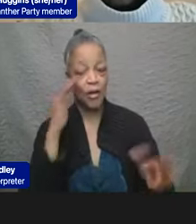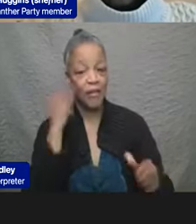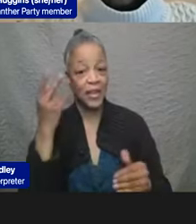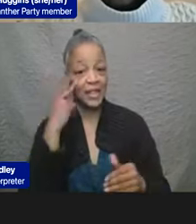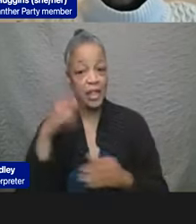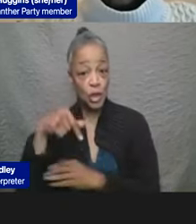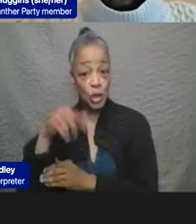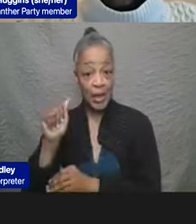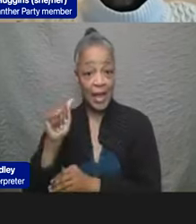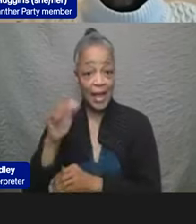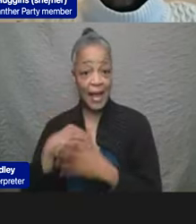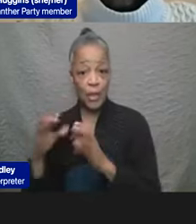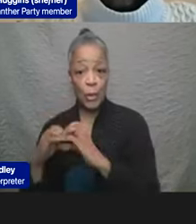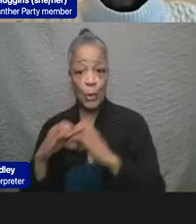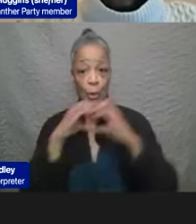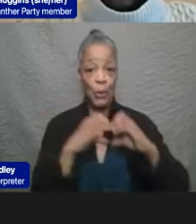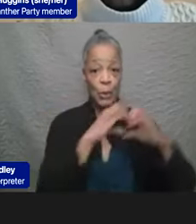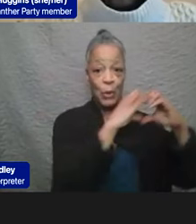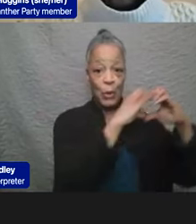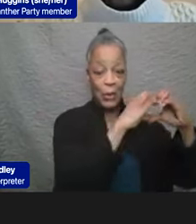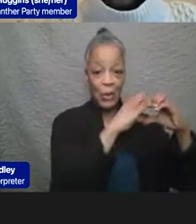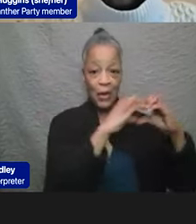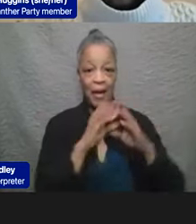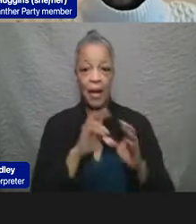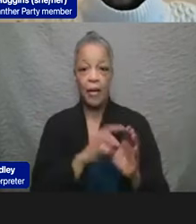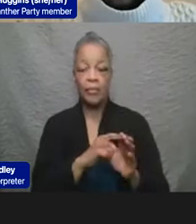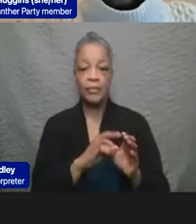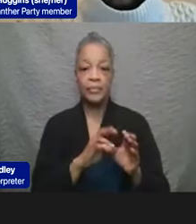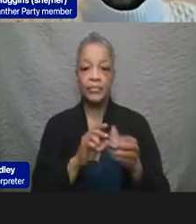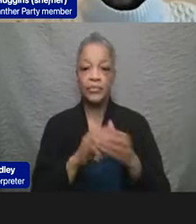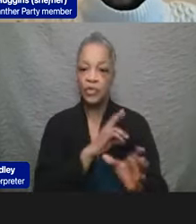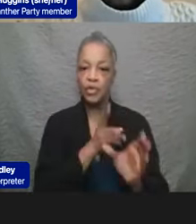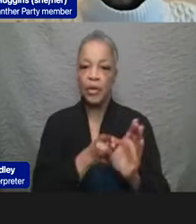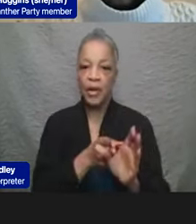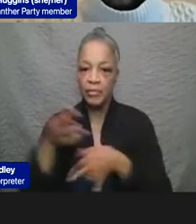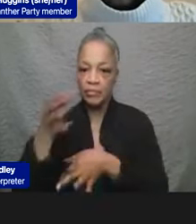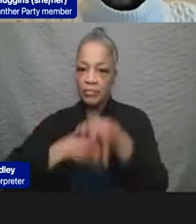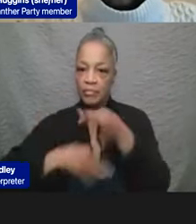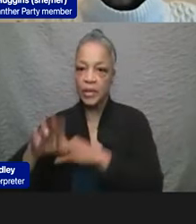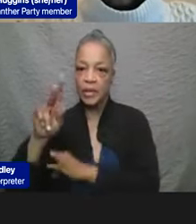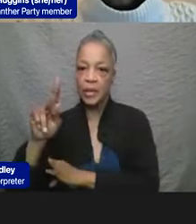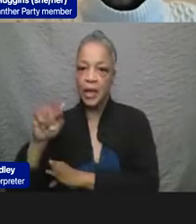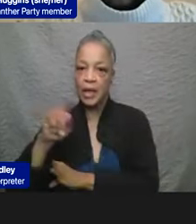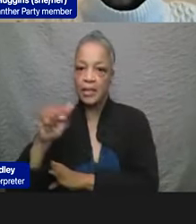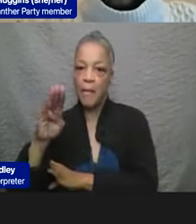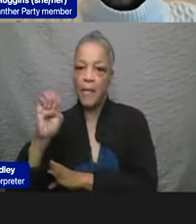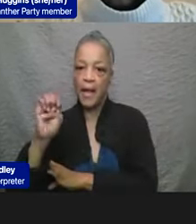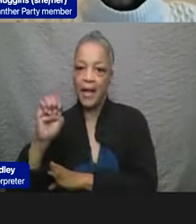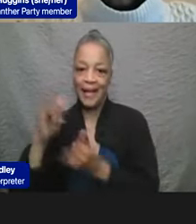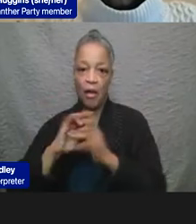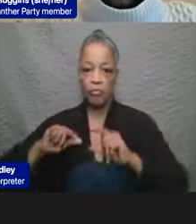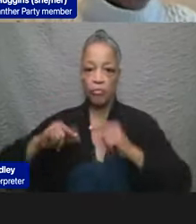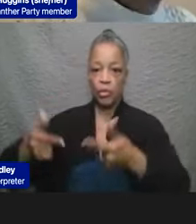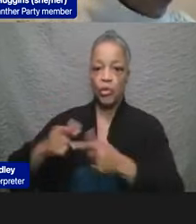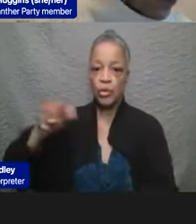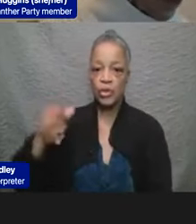Q&A. Thank you so much. I'm sorry, I'm just stepping in for Kazembe briefly. So I'm going to pass it to James now.